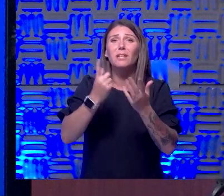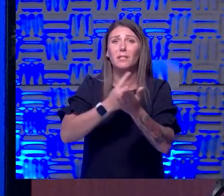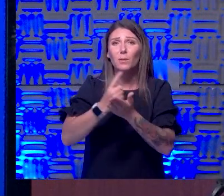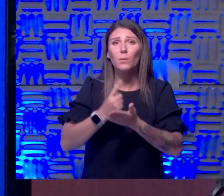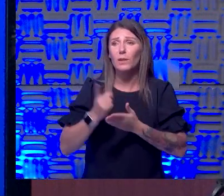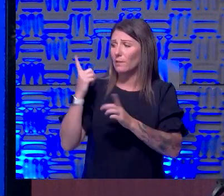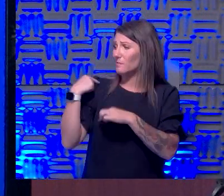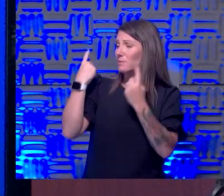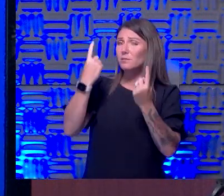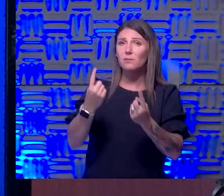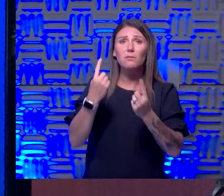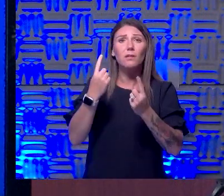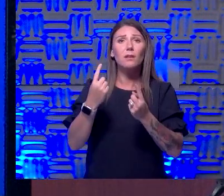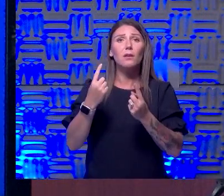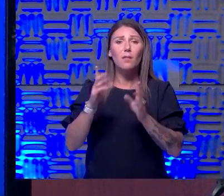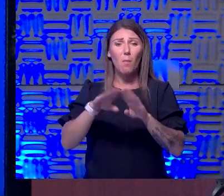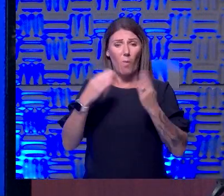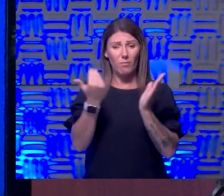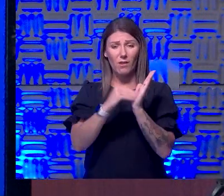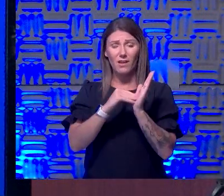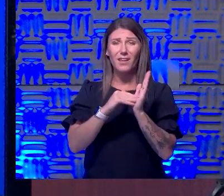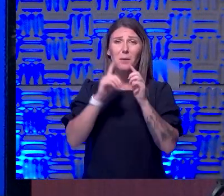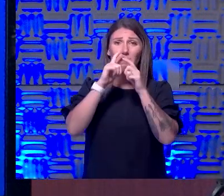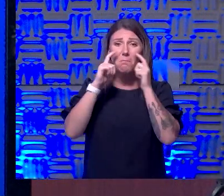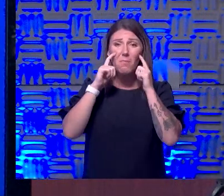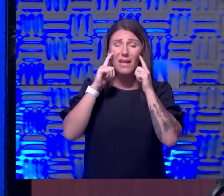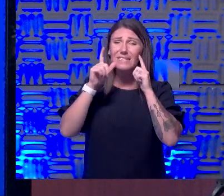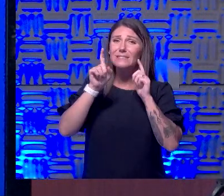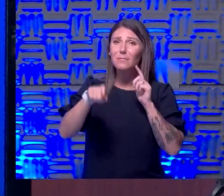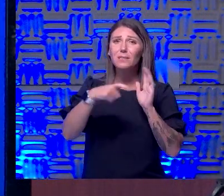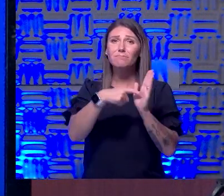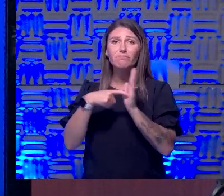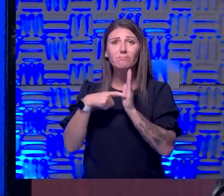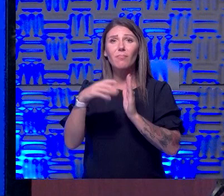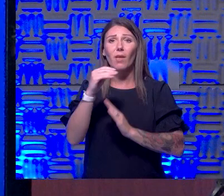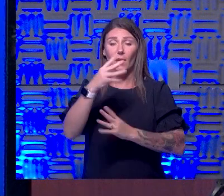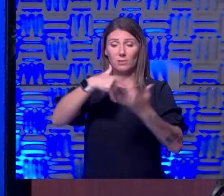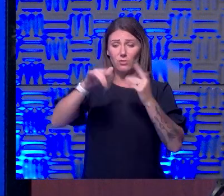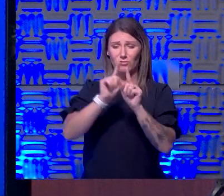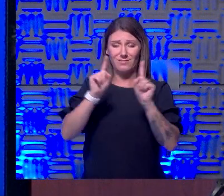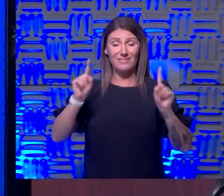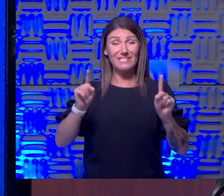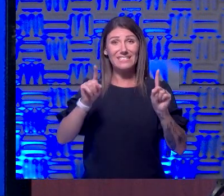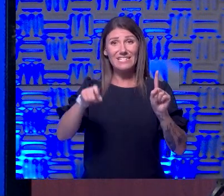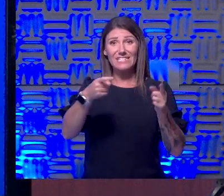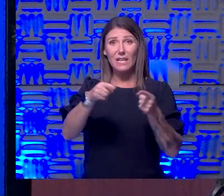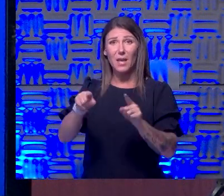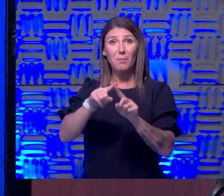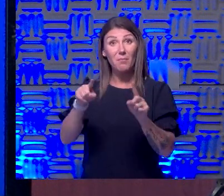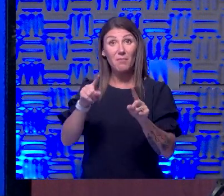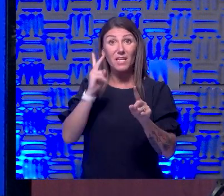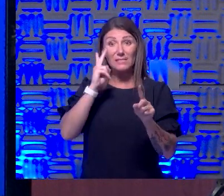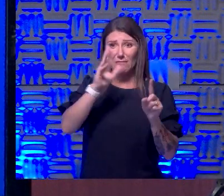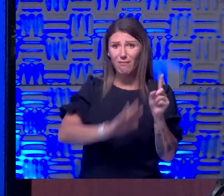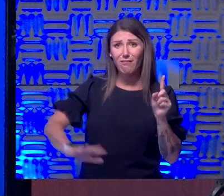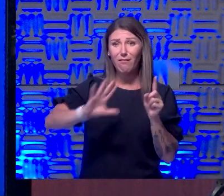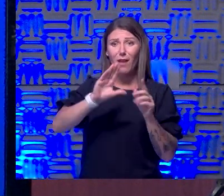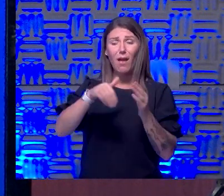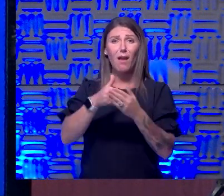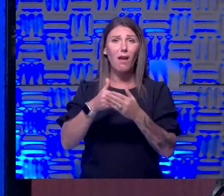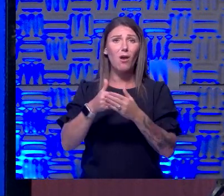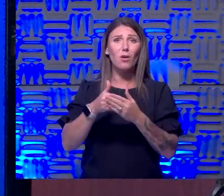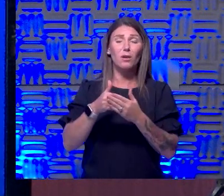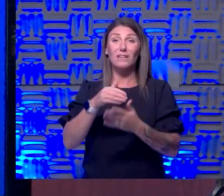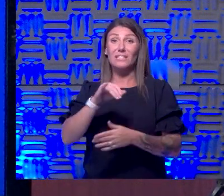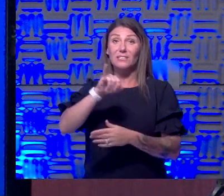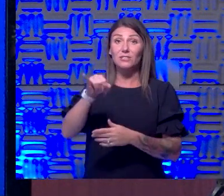reopening, that masks should be worn, that social distancing should be happening, and yet we're seeing all around our area, and in